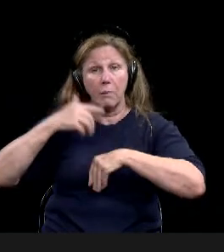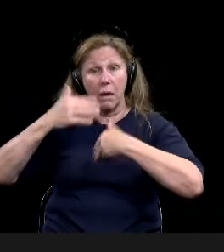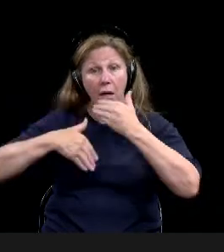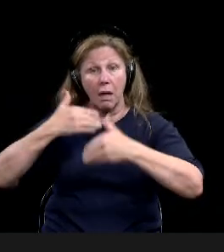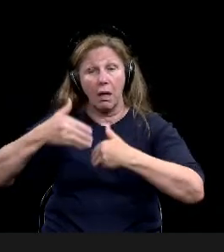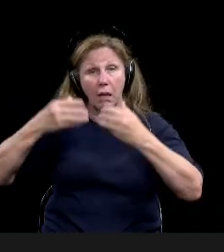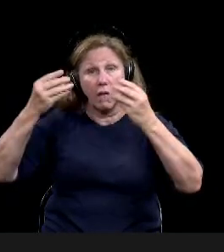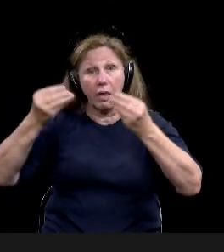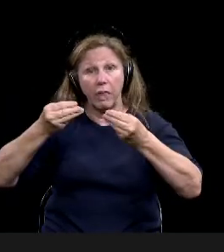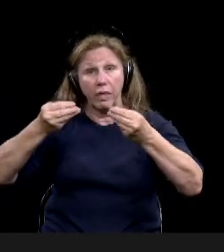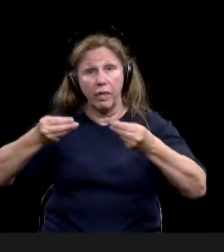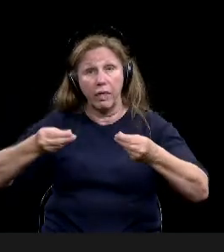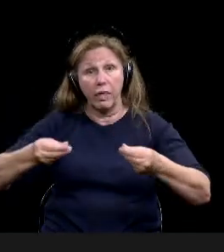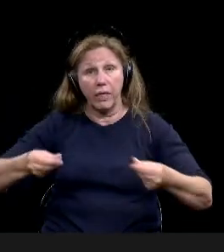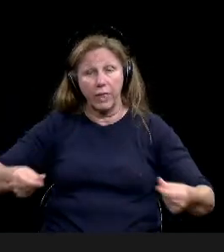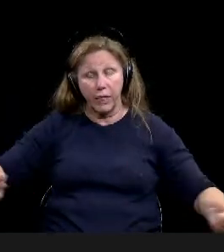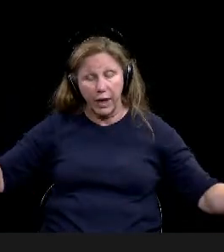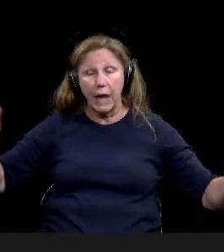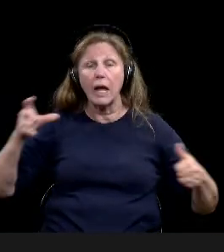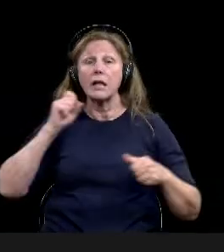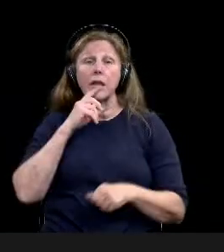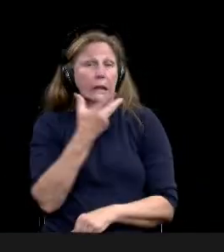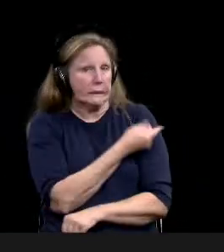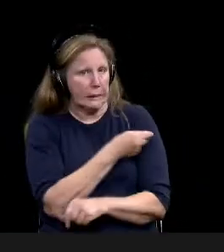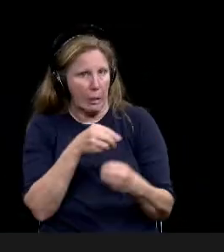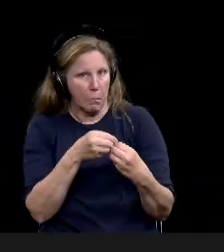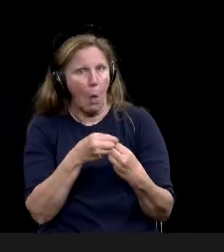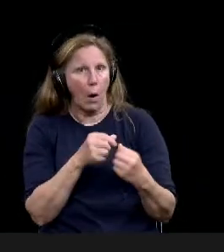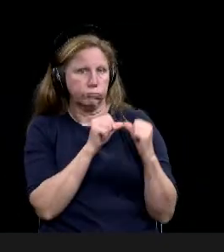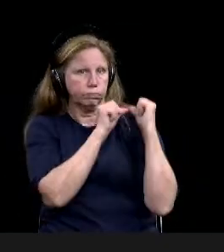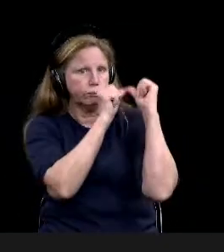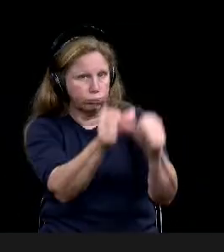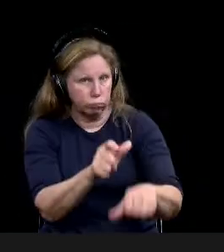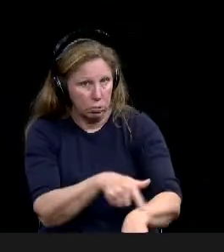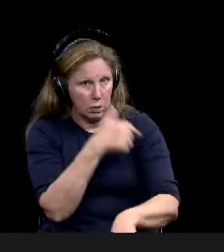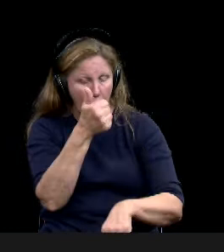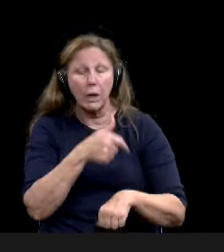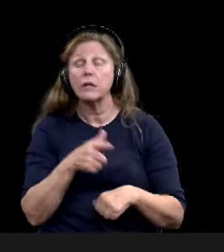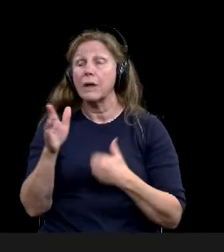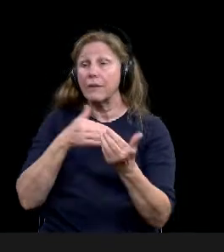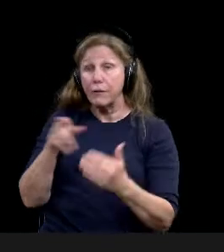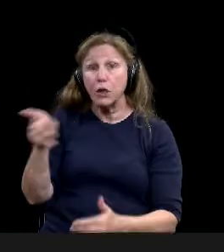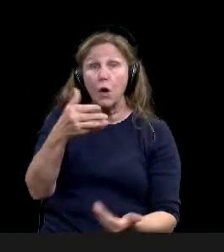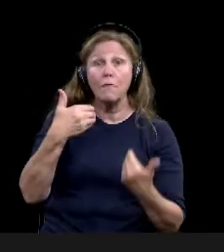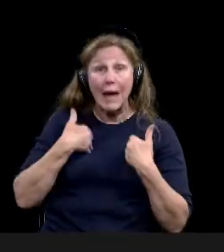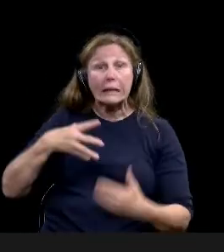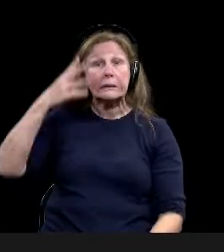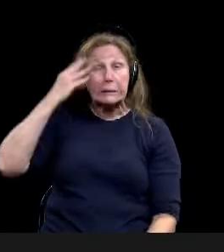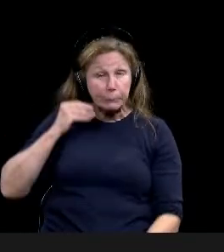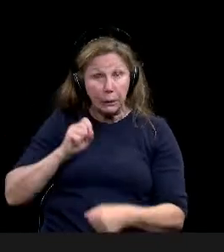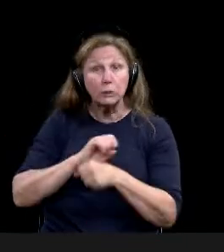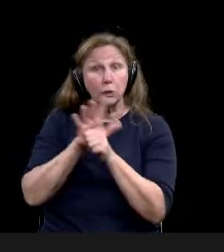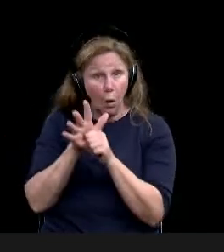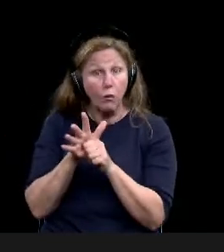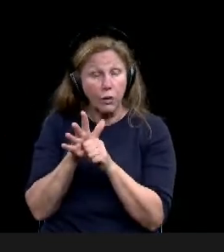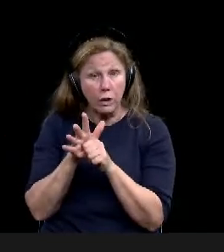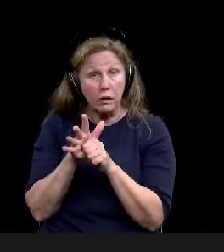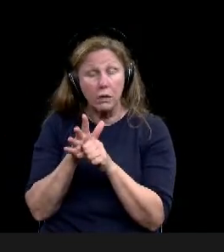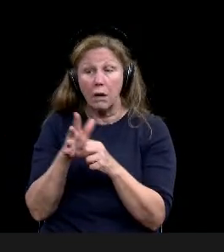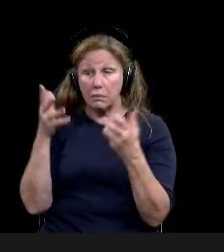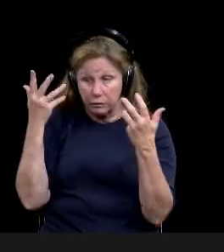even if they have had COVID-19 diagnosed, that they still come in and get vaccinated. And